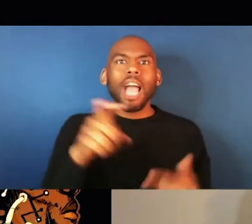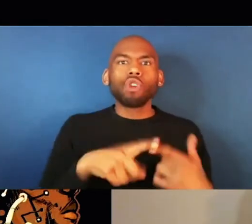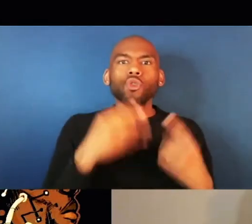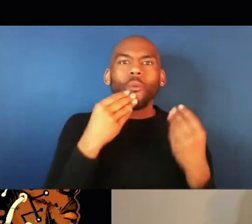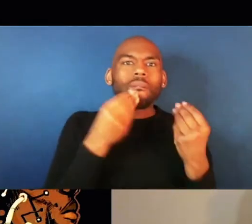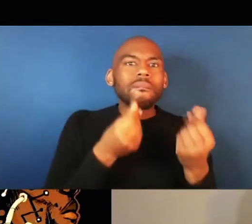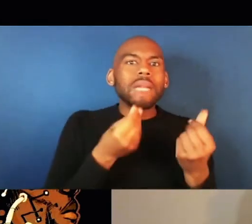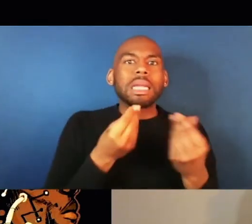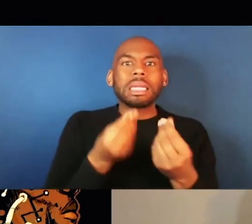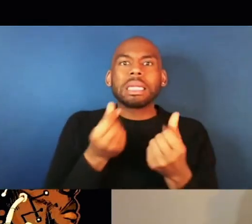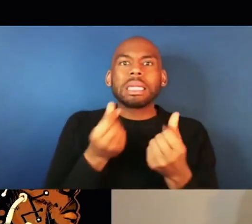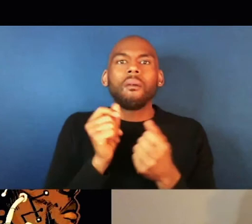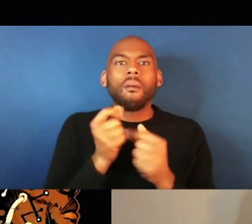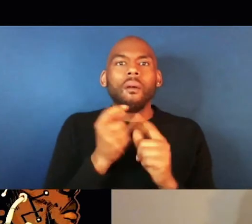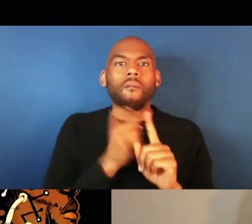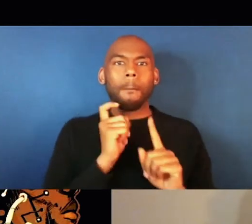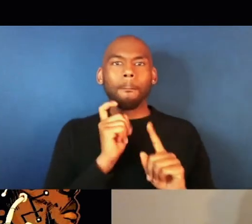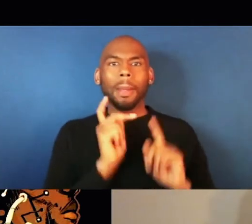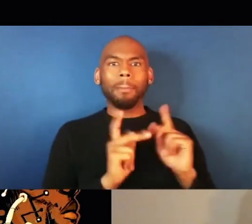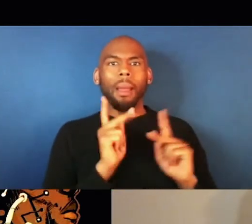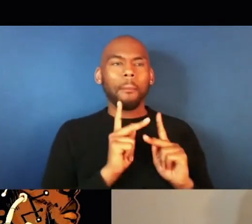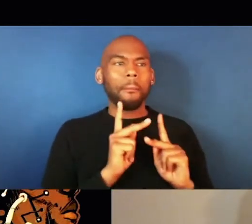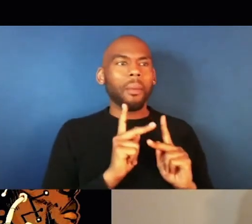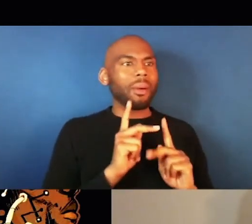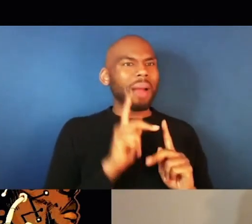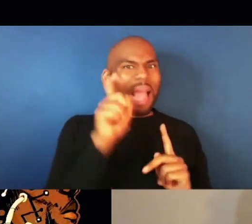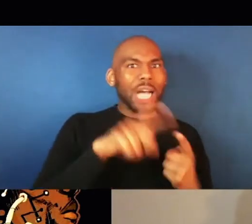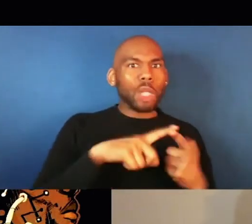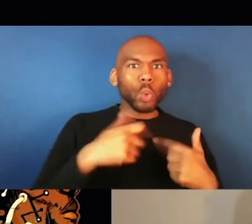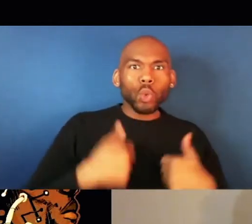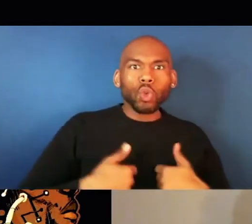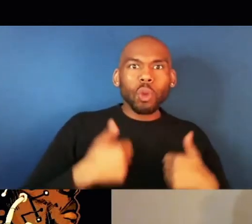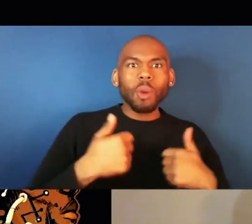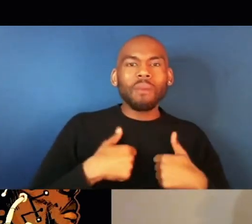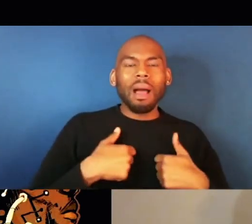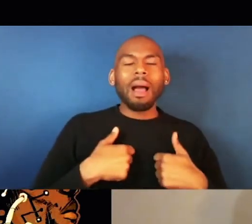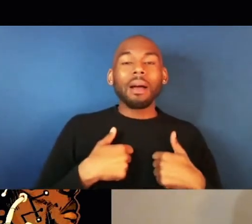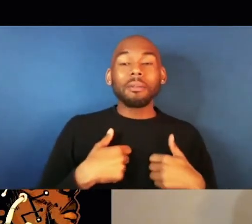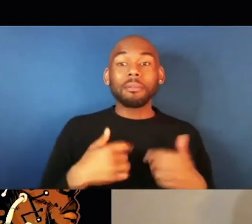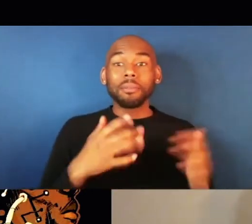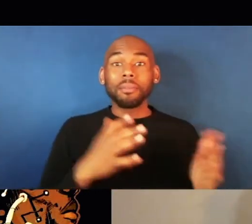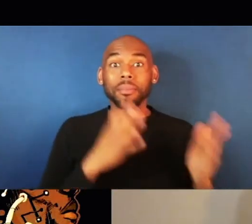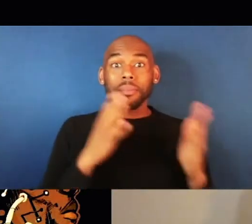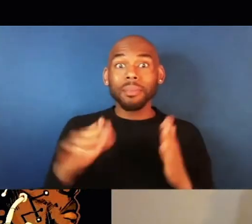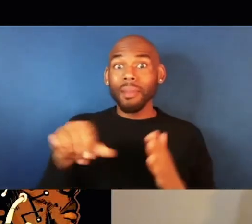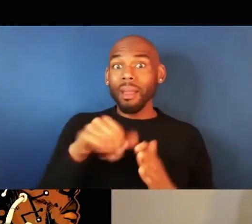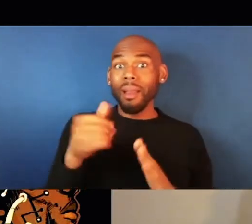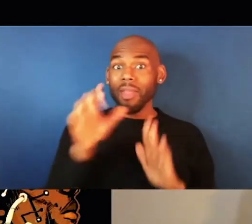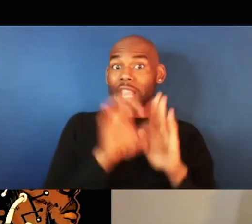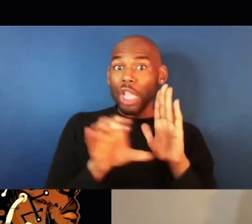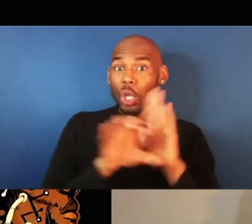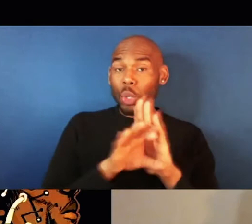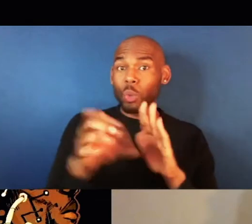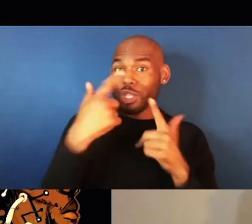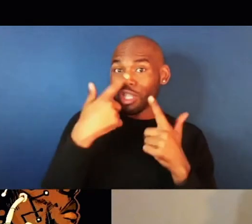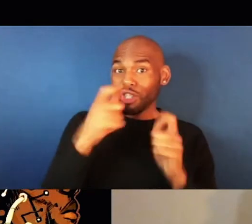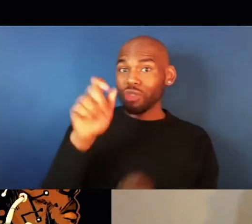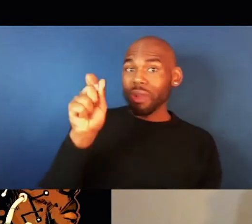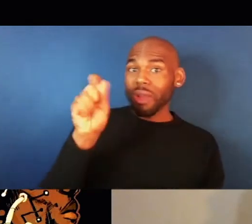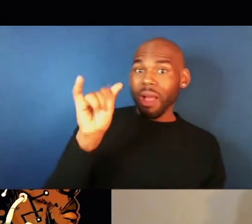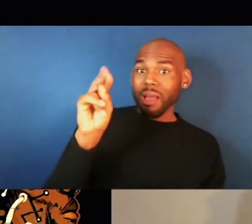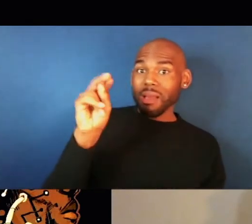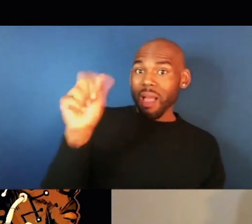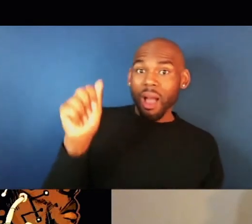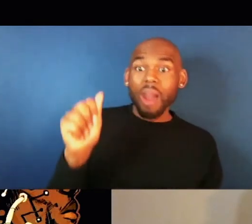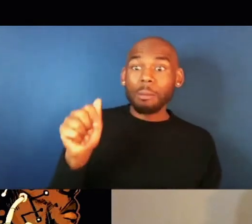you know, has to feed off of people. He can't help it because he's compelled to survive, right? Now, Anyanwu is interesting because